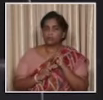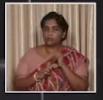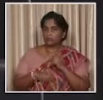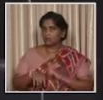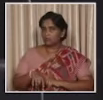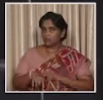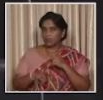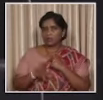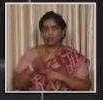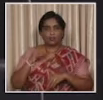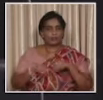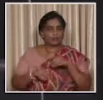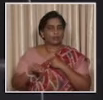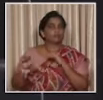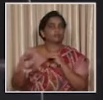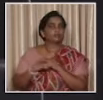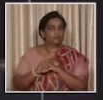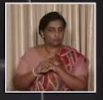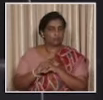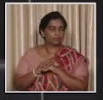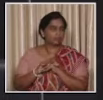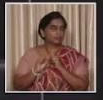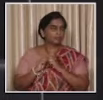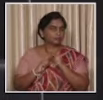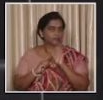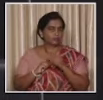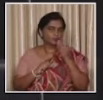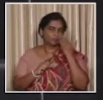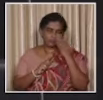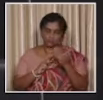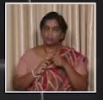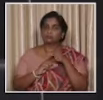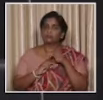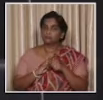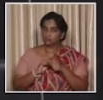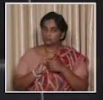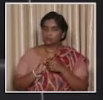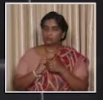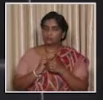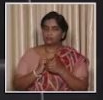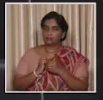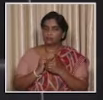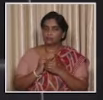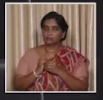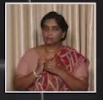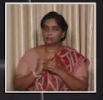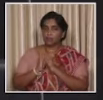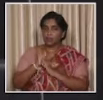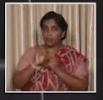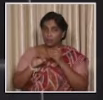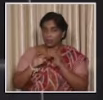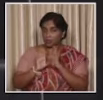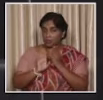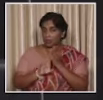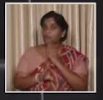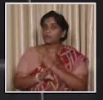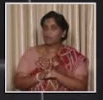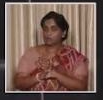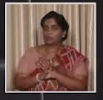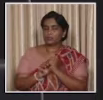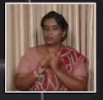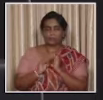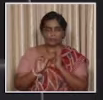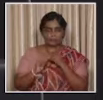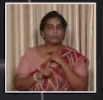I know the young minister may not be aware. These things would have started even before he took over. The poor minister can't even appoint a